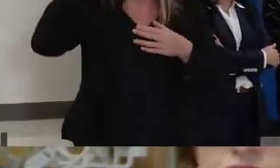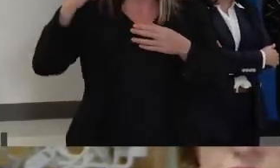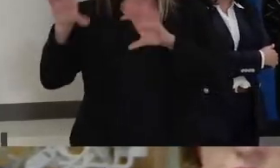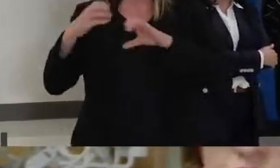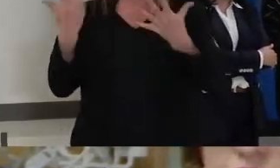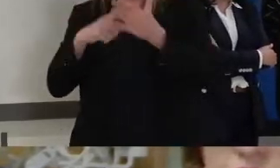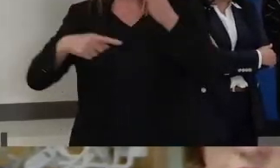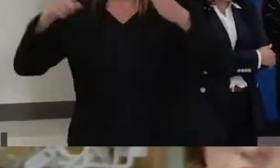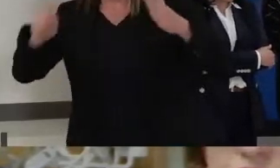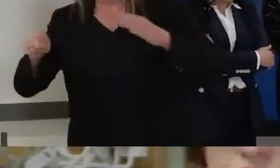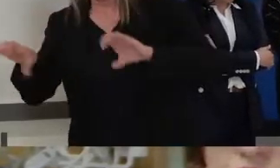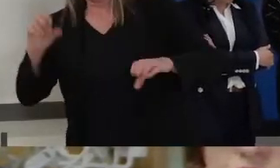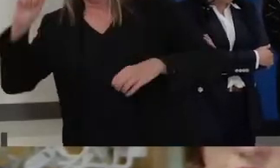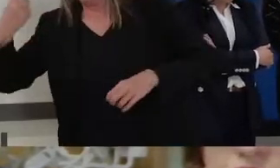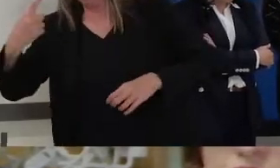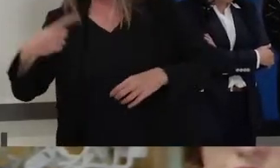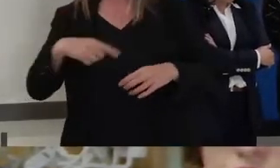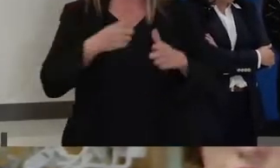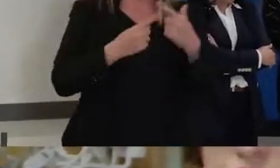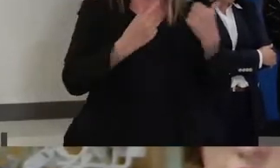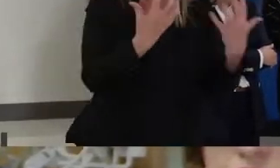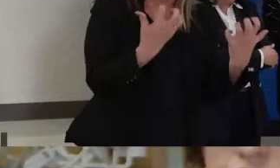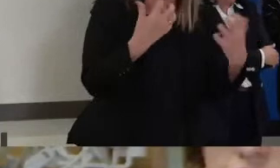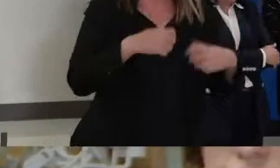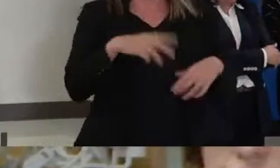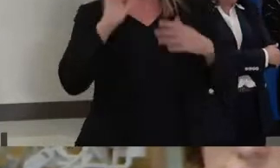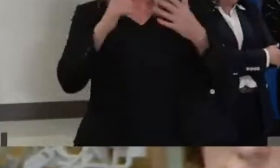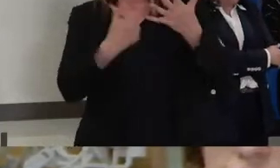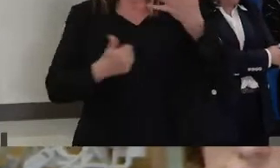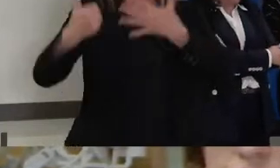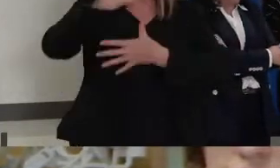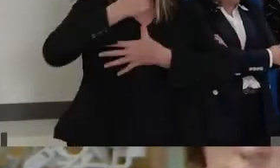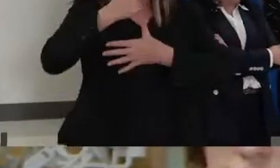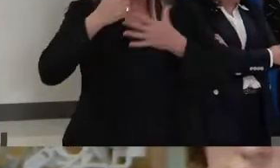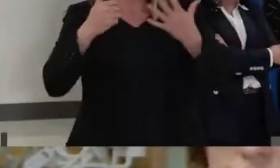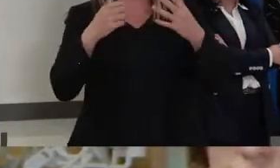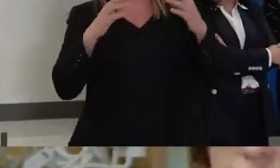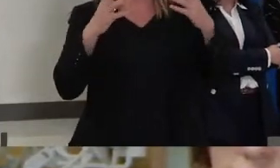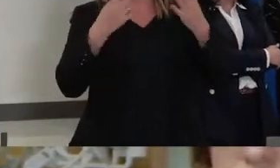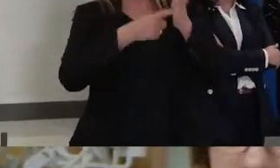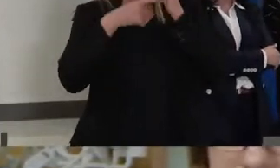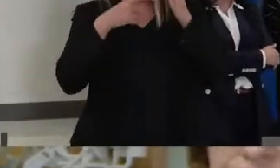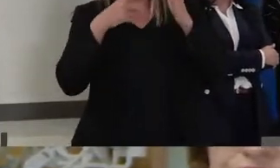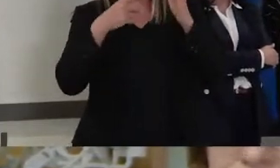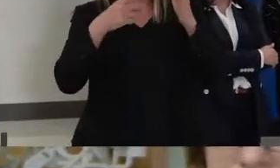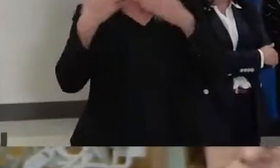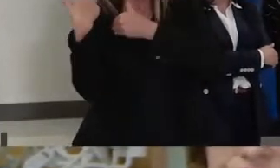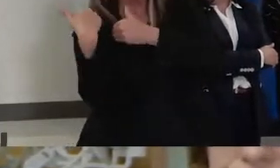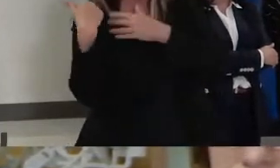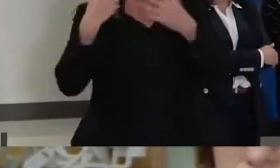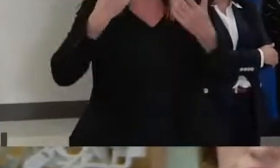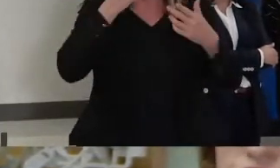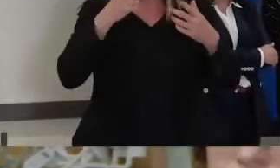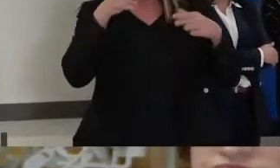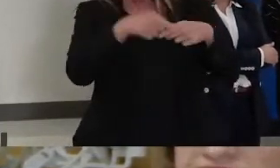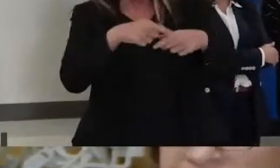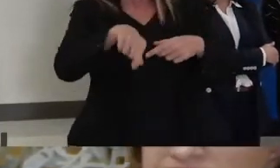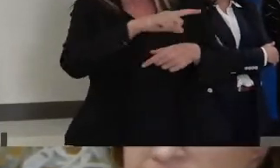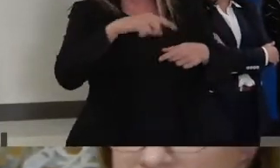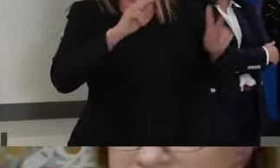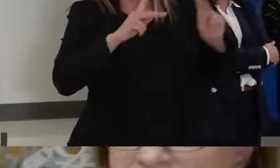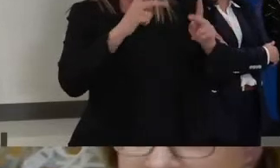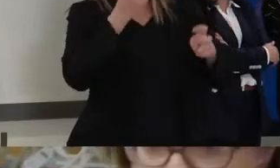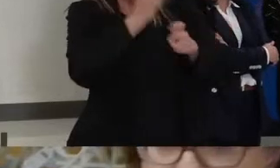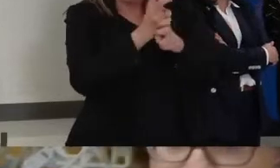And so I think more accountability, more requirement, a higher prioritization on the toughest, most difficult to serve population. We